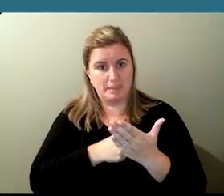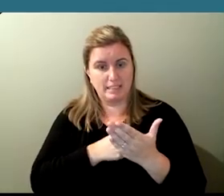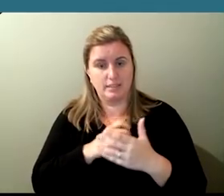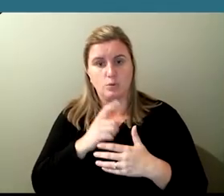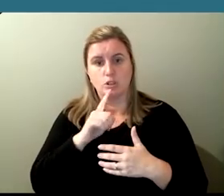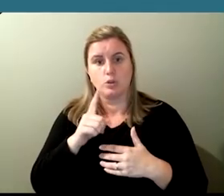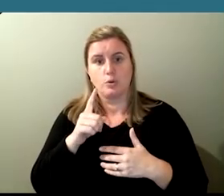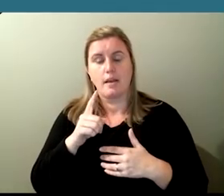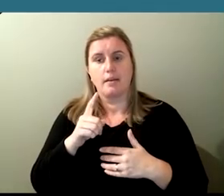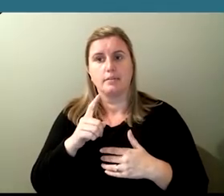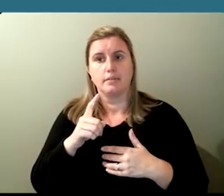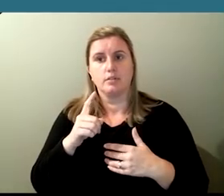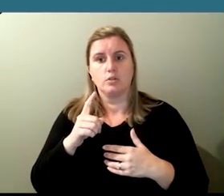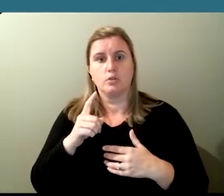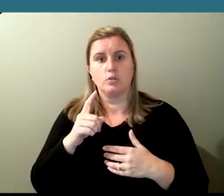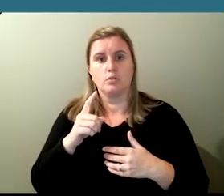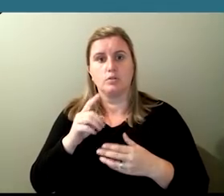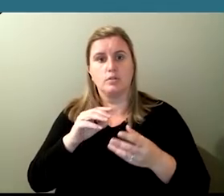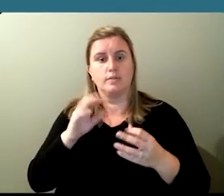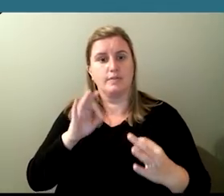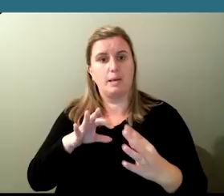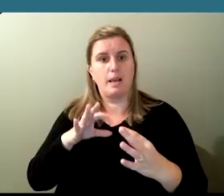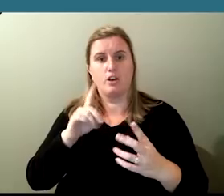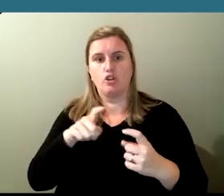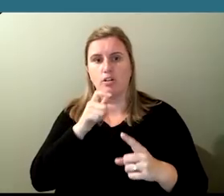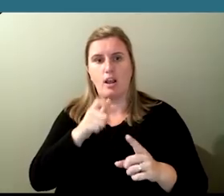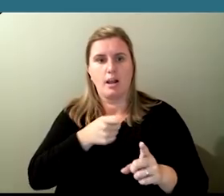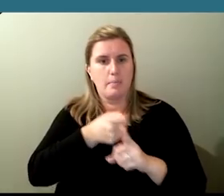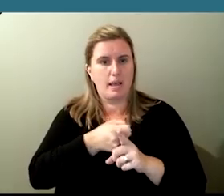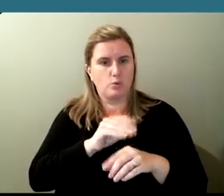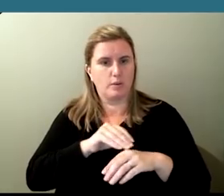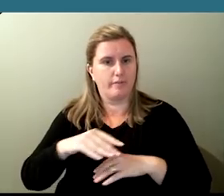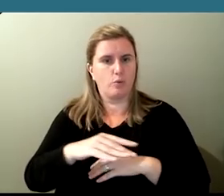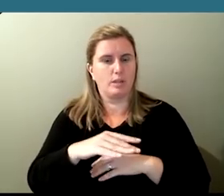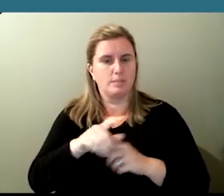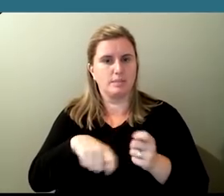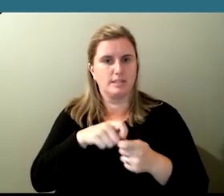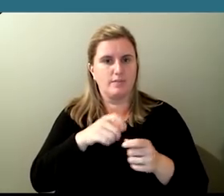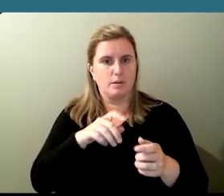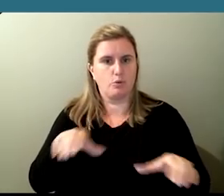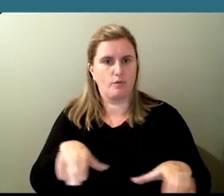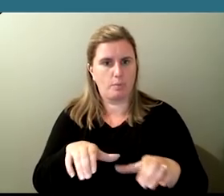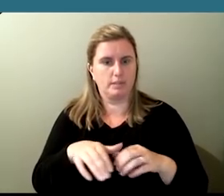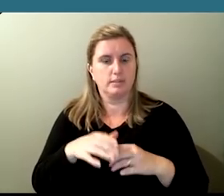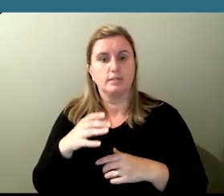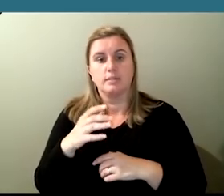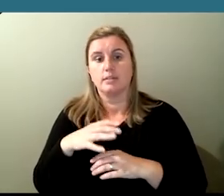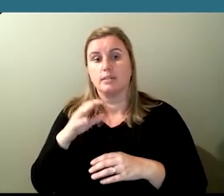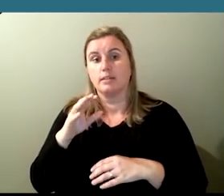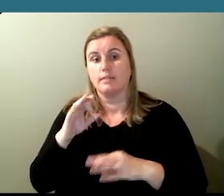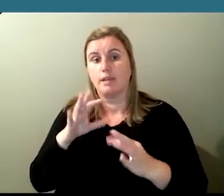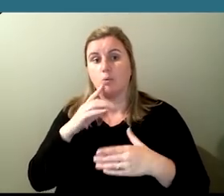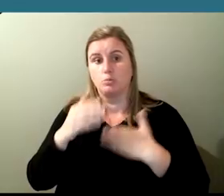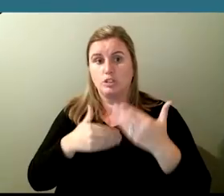so that qualitative components of feedback may not impact or influence specific performances. Feedback was procedure-based and it